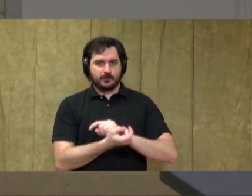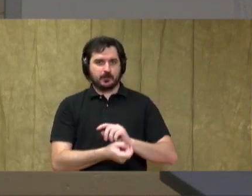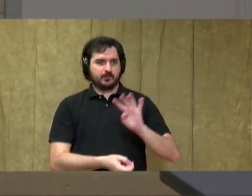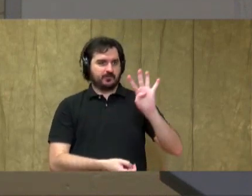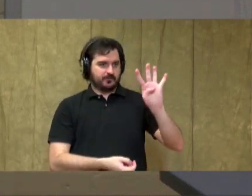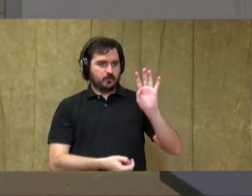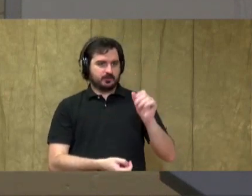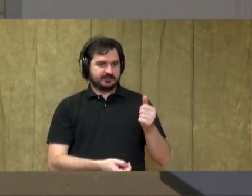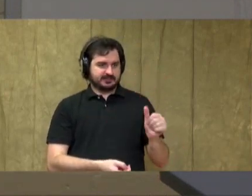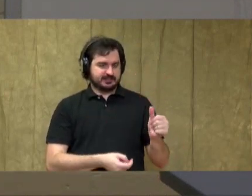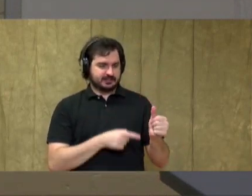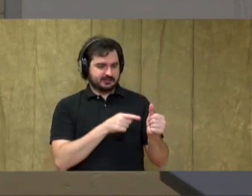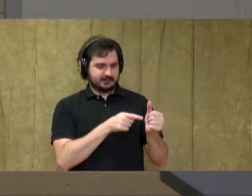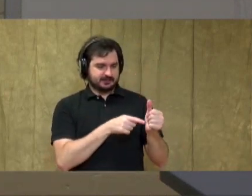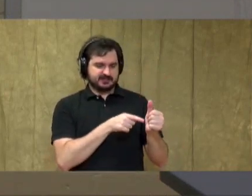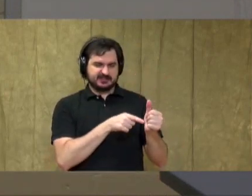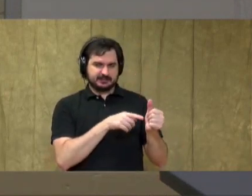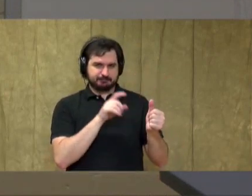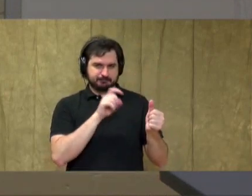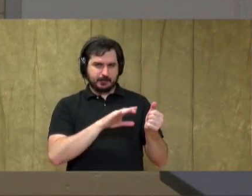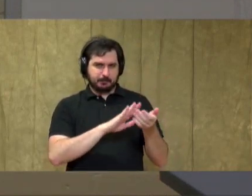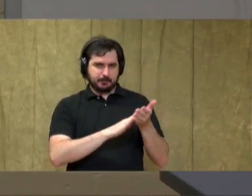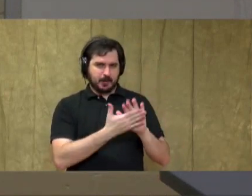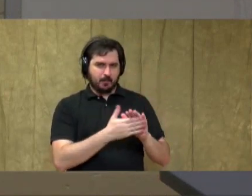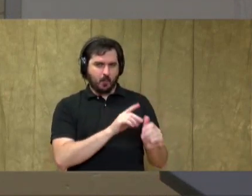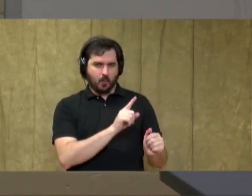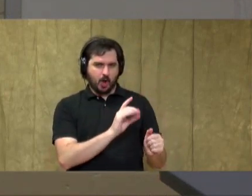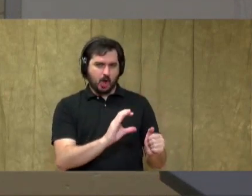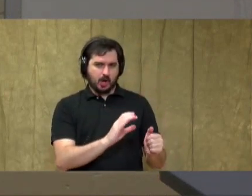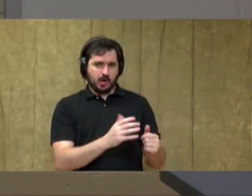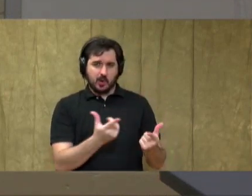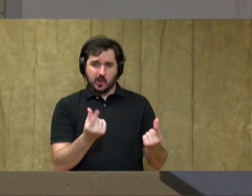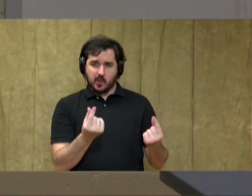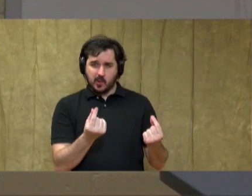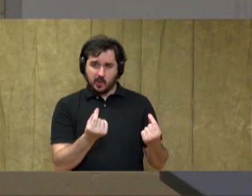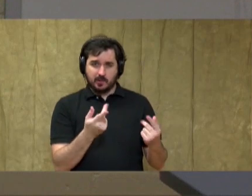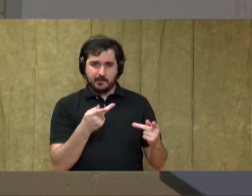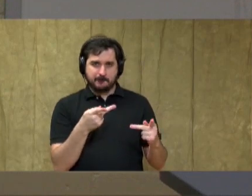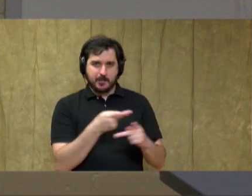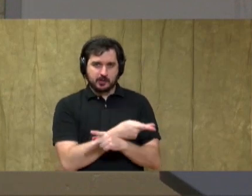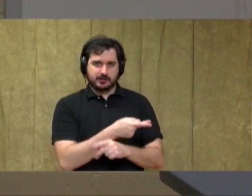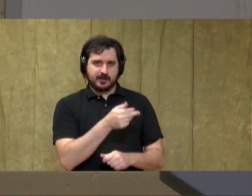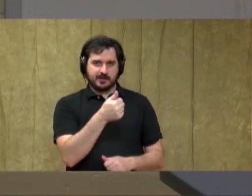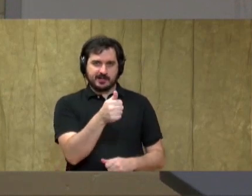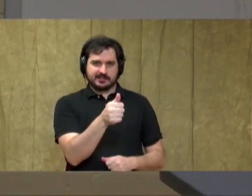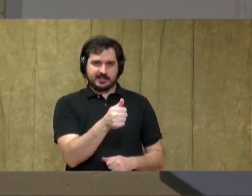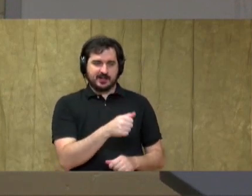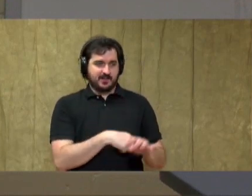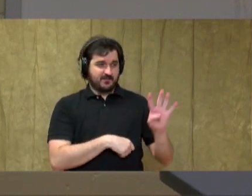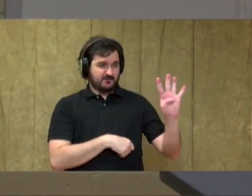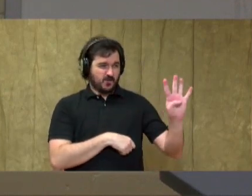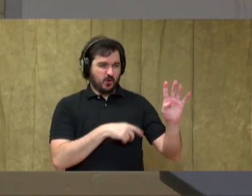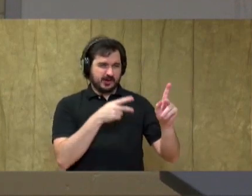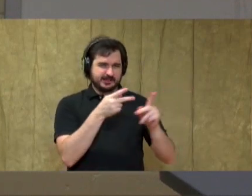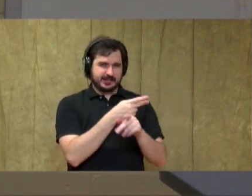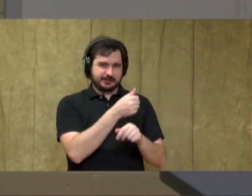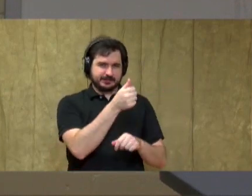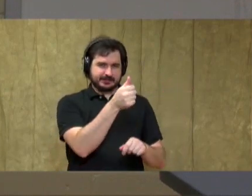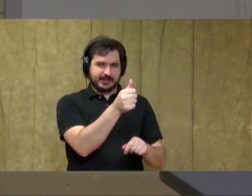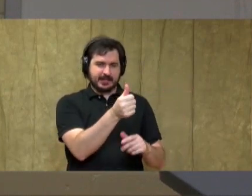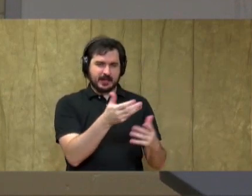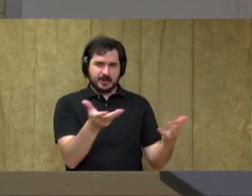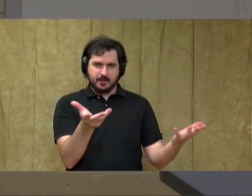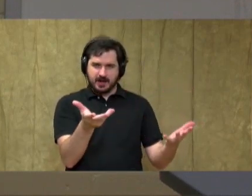hundreds. And we can do that by multiplying by 10. What's 4 times 10, guys?